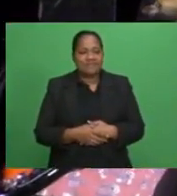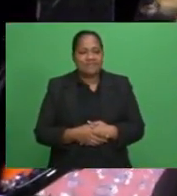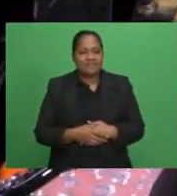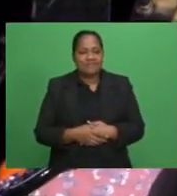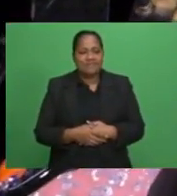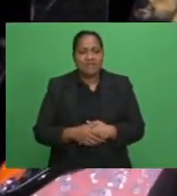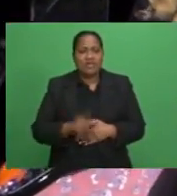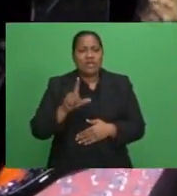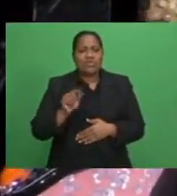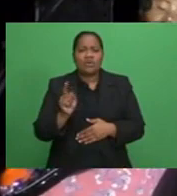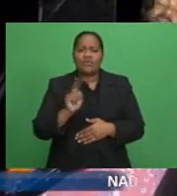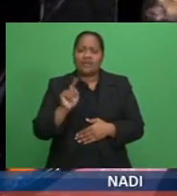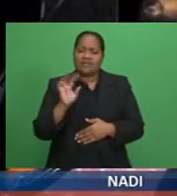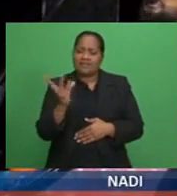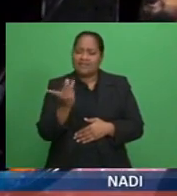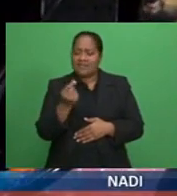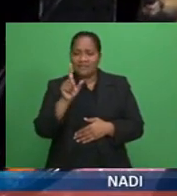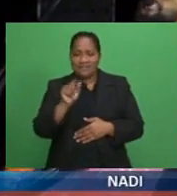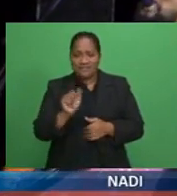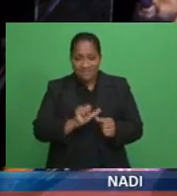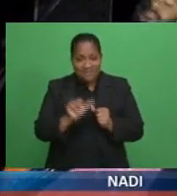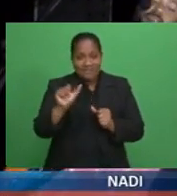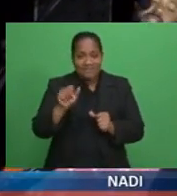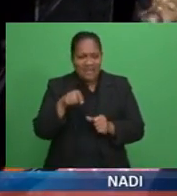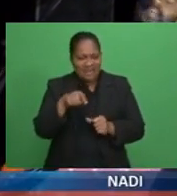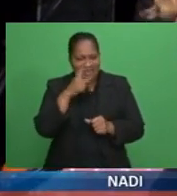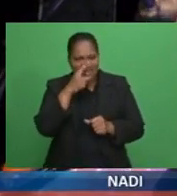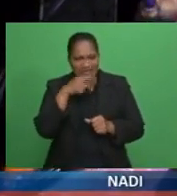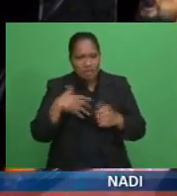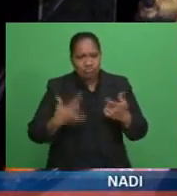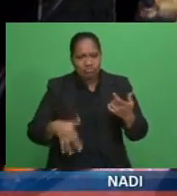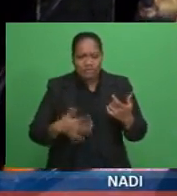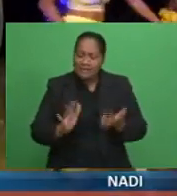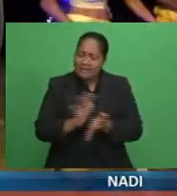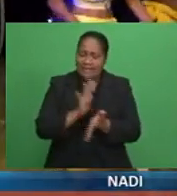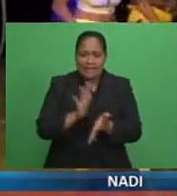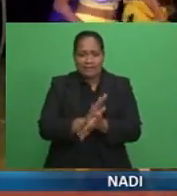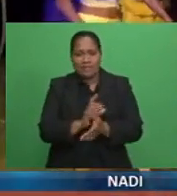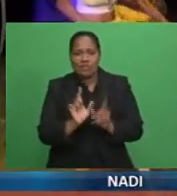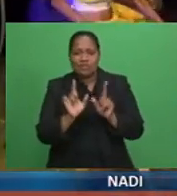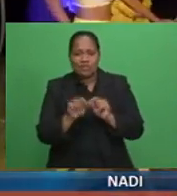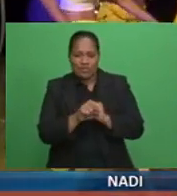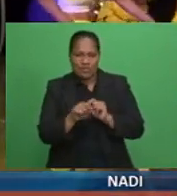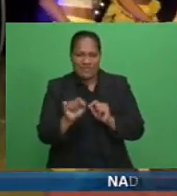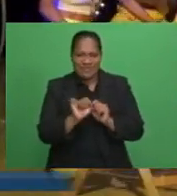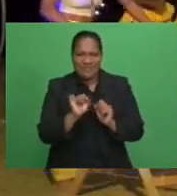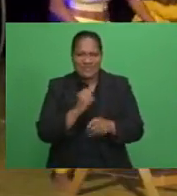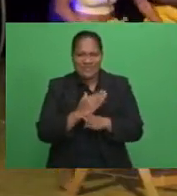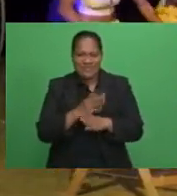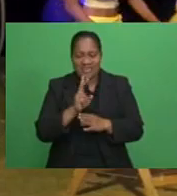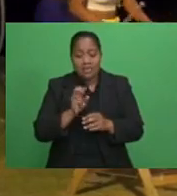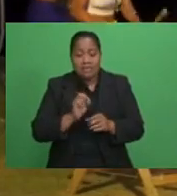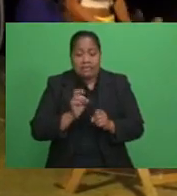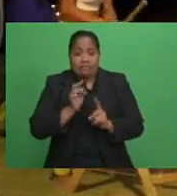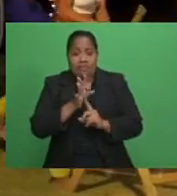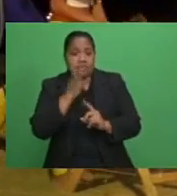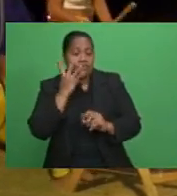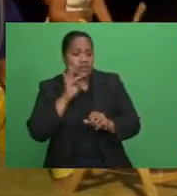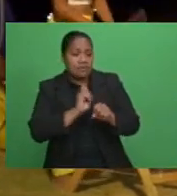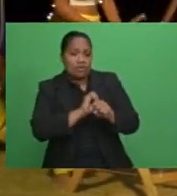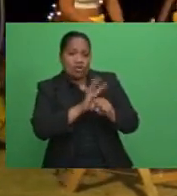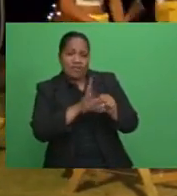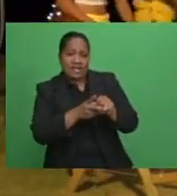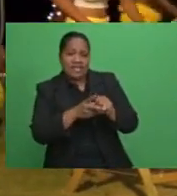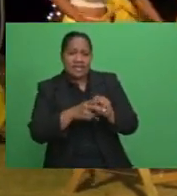Doing what they do best, these artists are happy to be back performing, especially after COVID-19 restrictions were